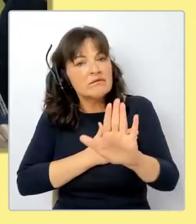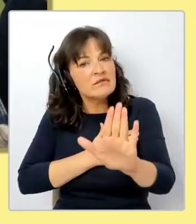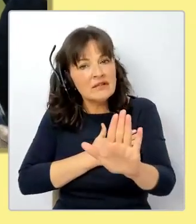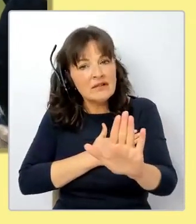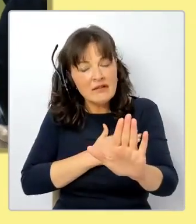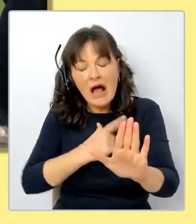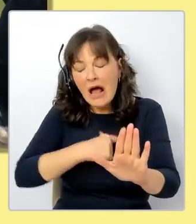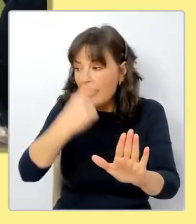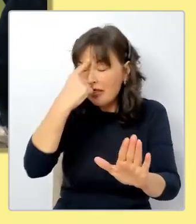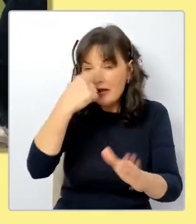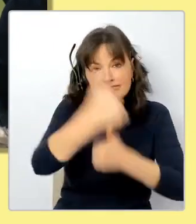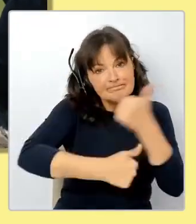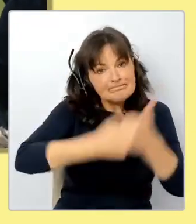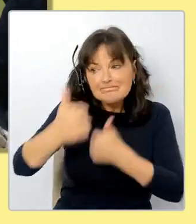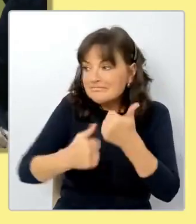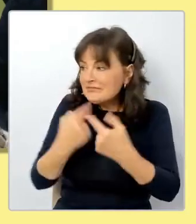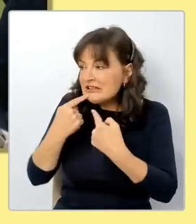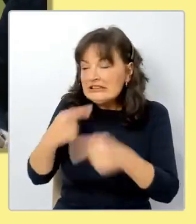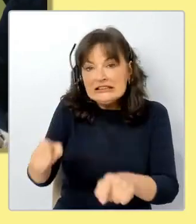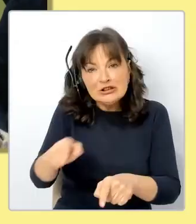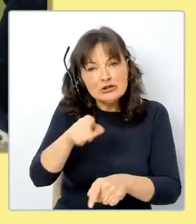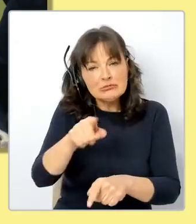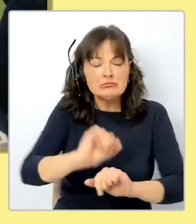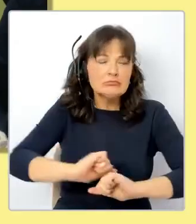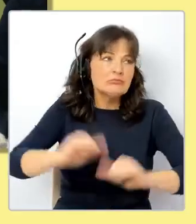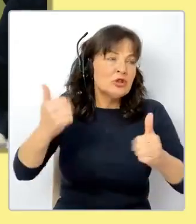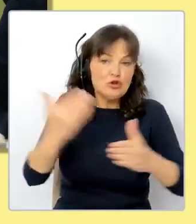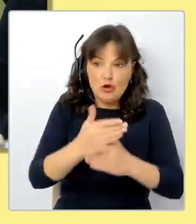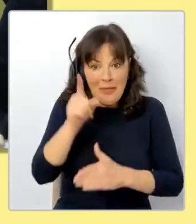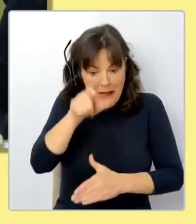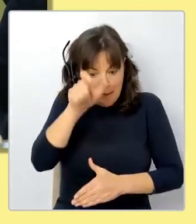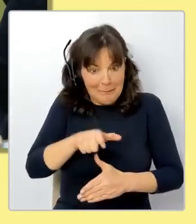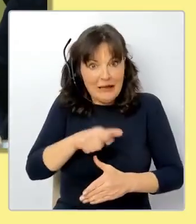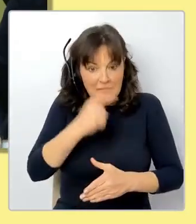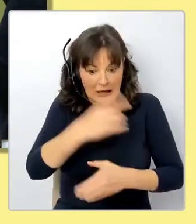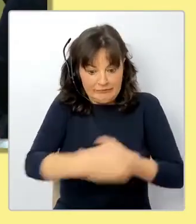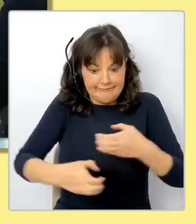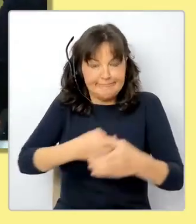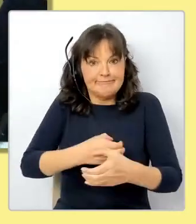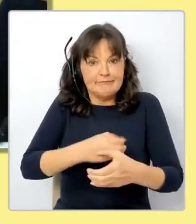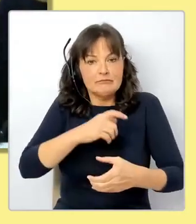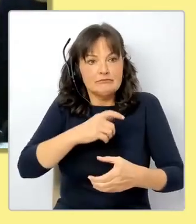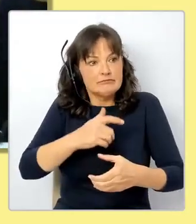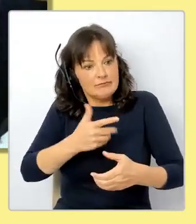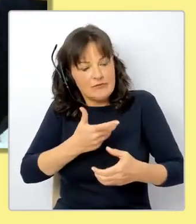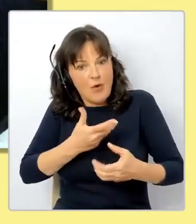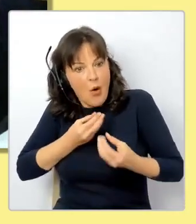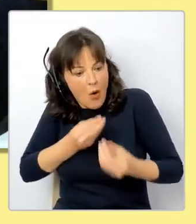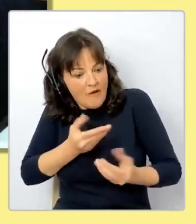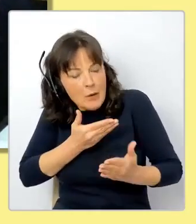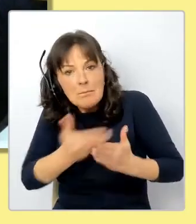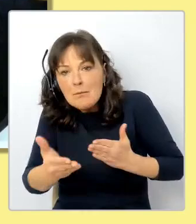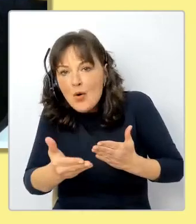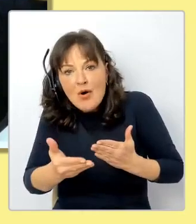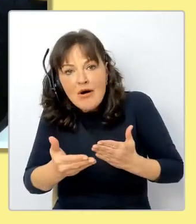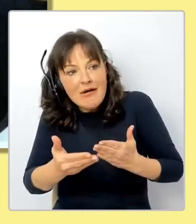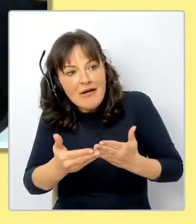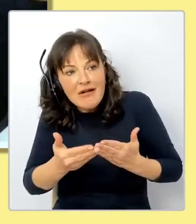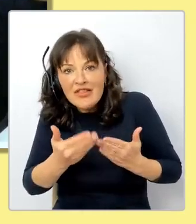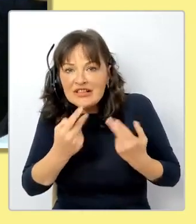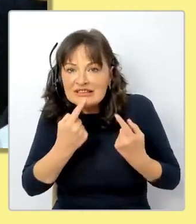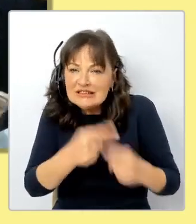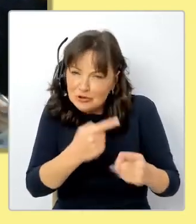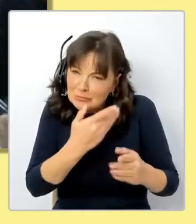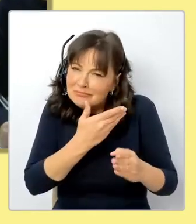job at being that person that can offer support that's more than just teaching. But it starts with us